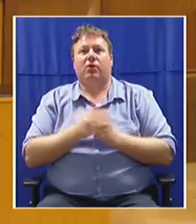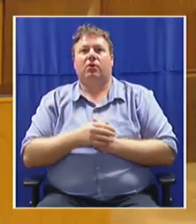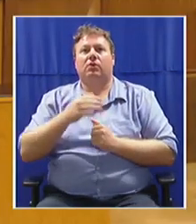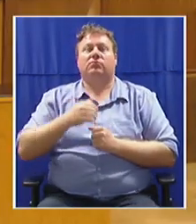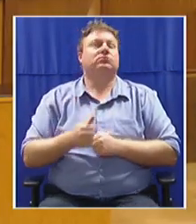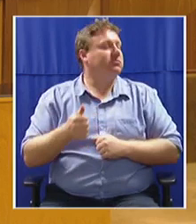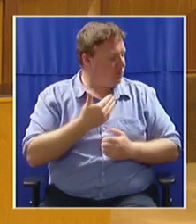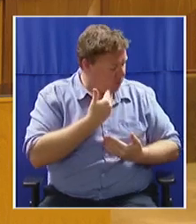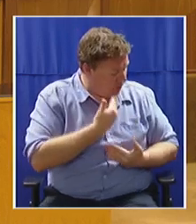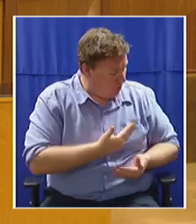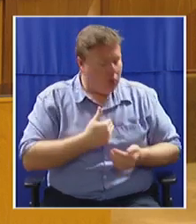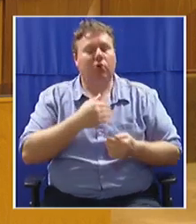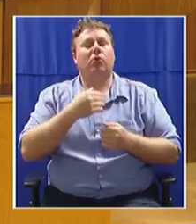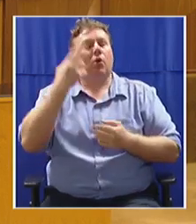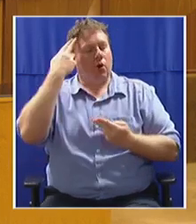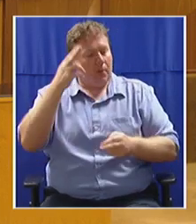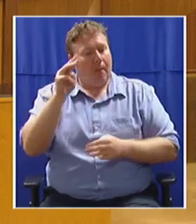Meshwe.